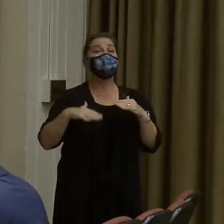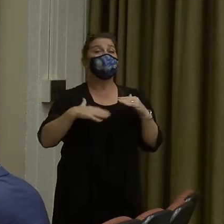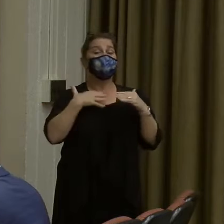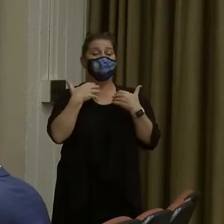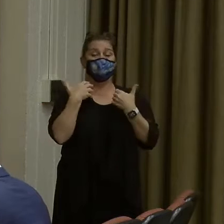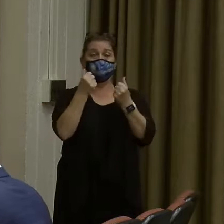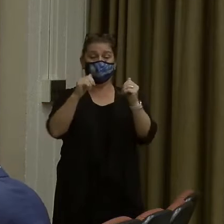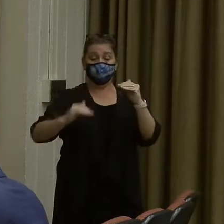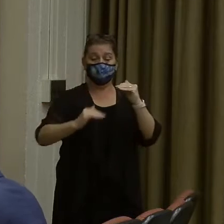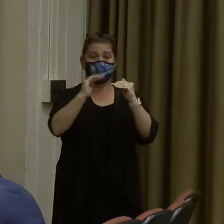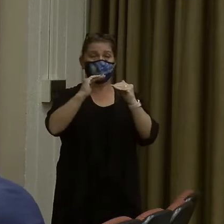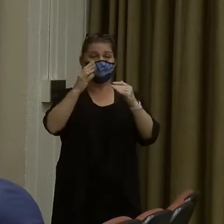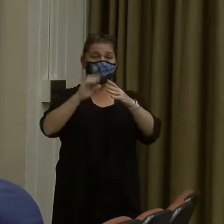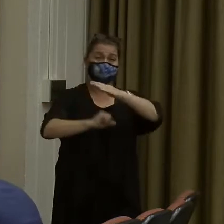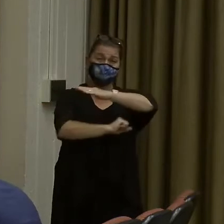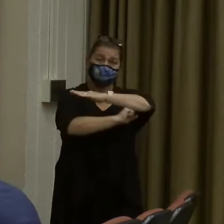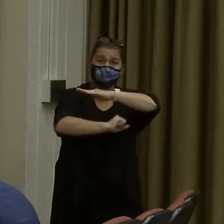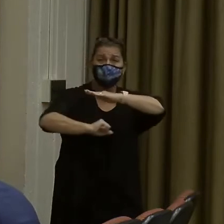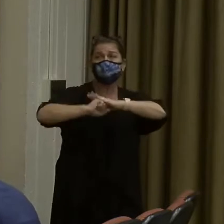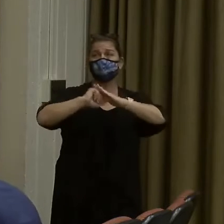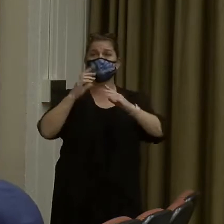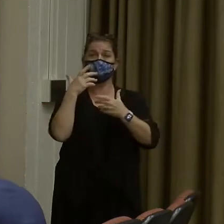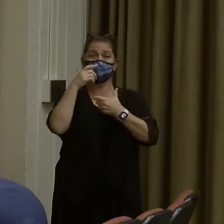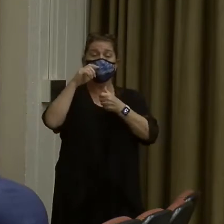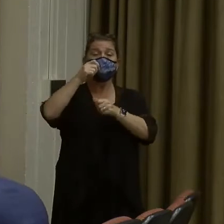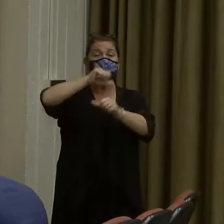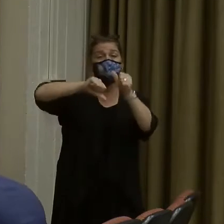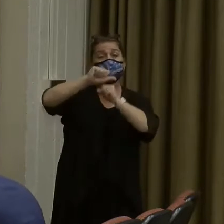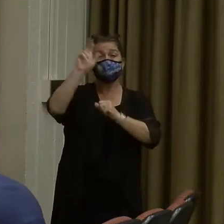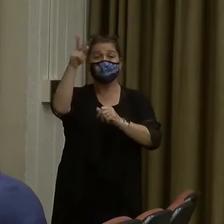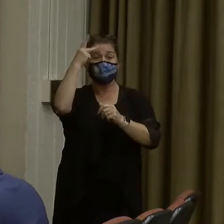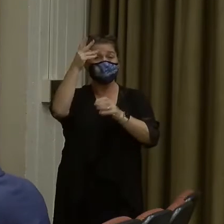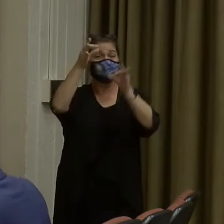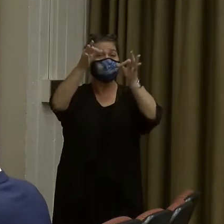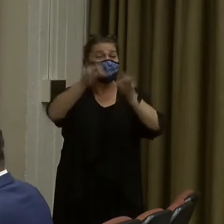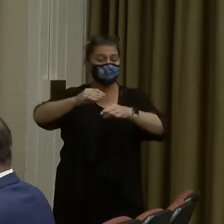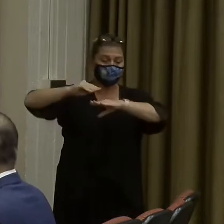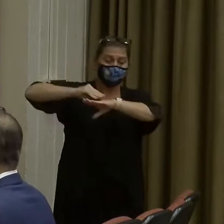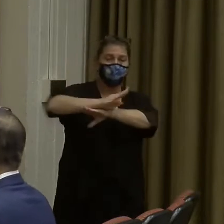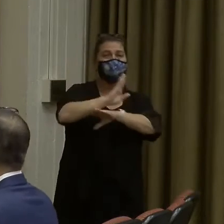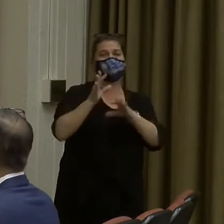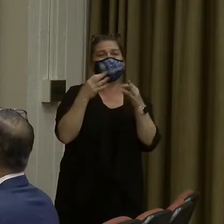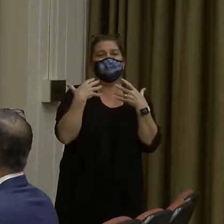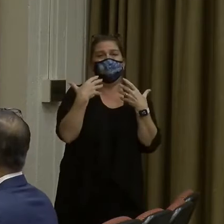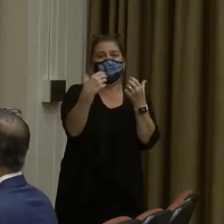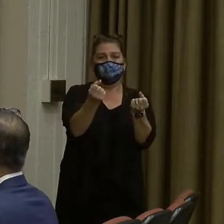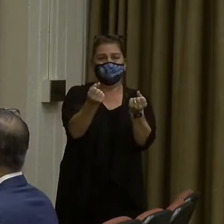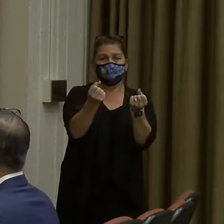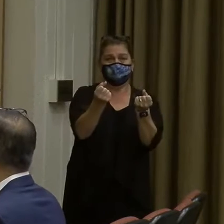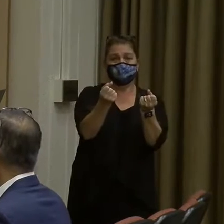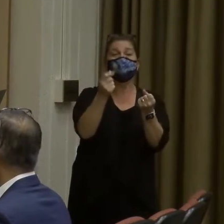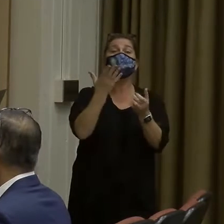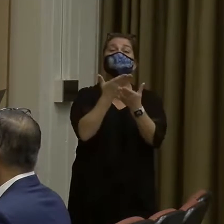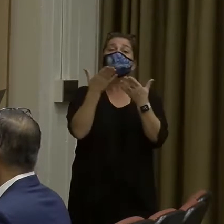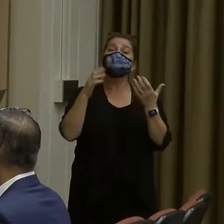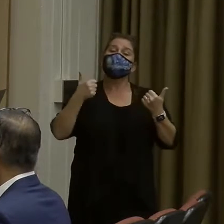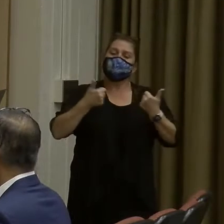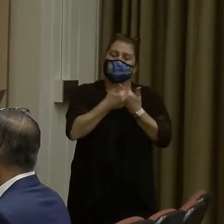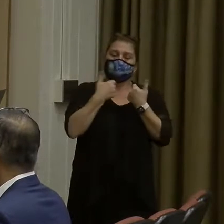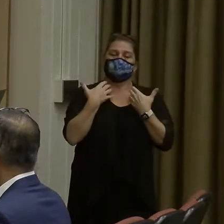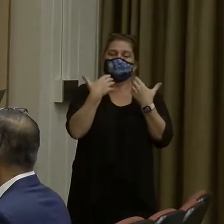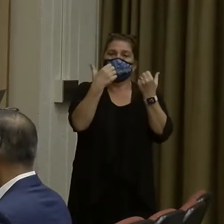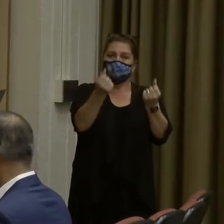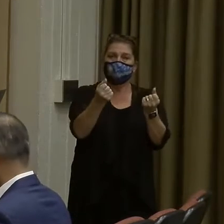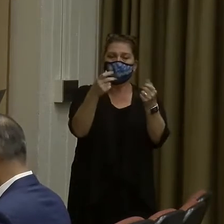grounded in an understanding of the social and political determinants of health. The challenges of healthcare